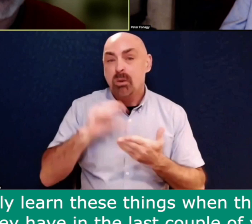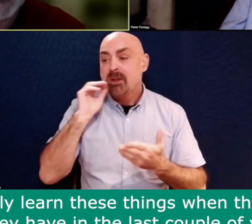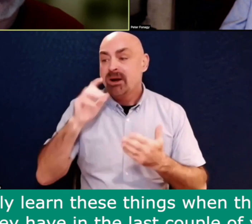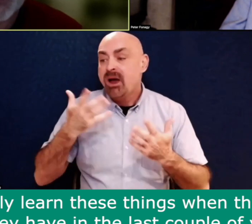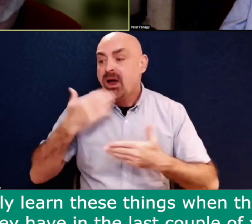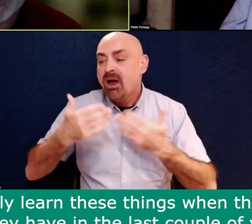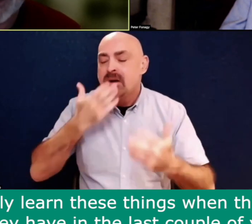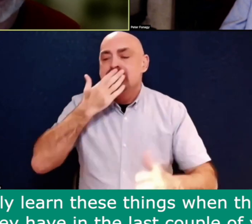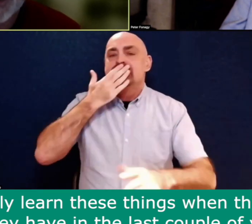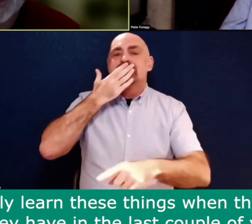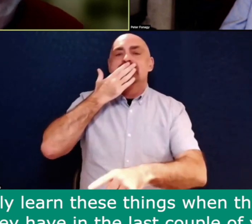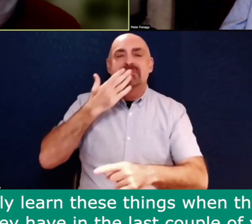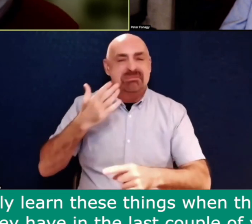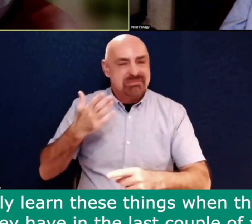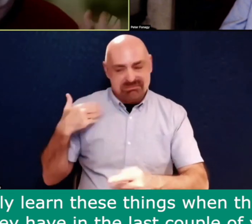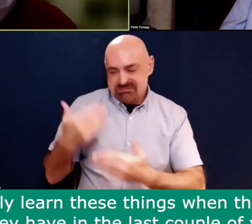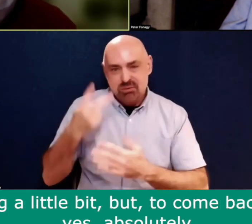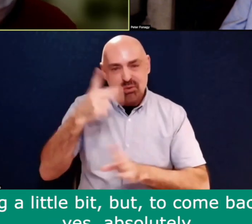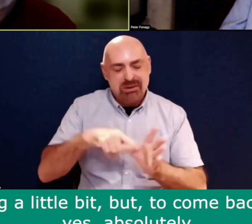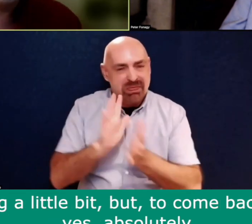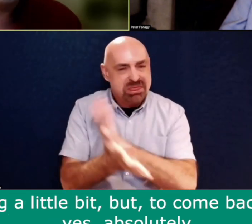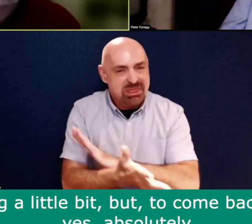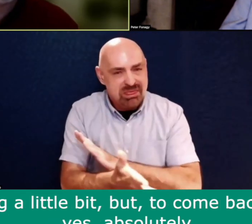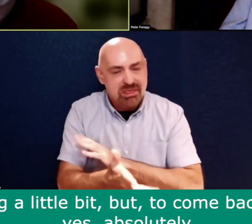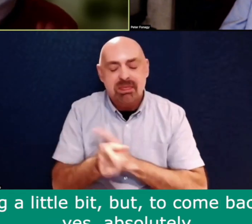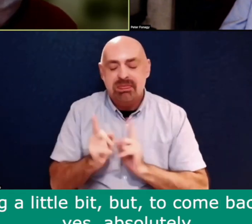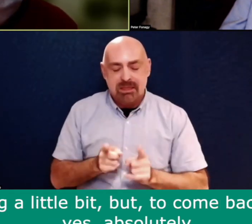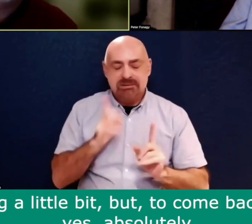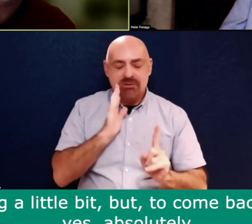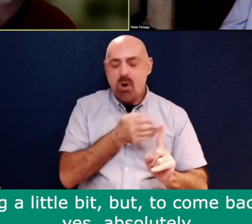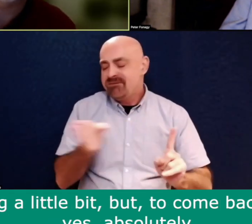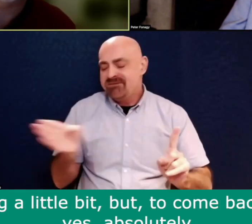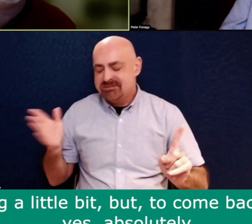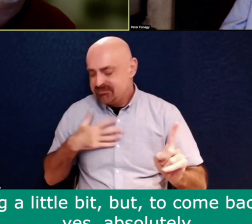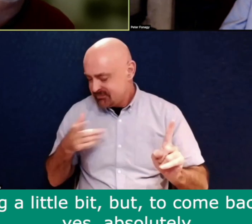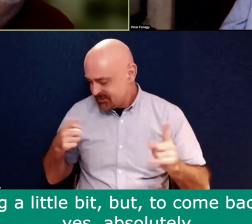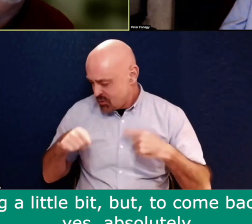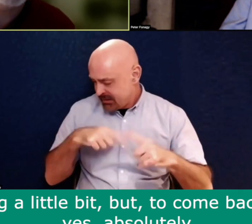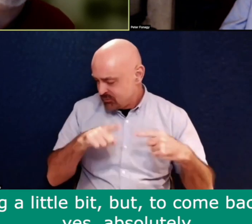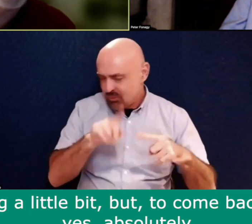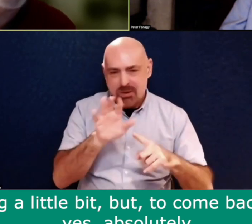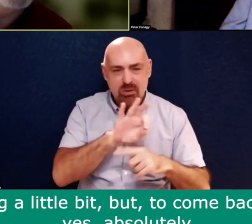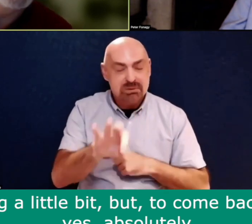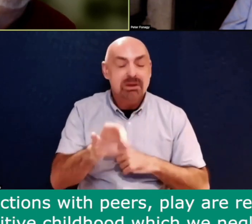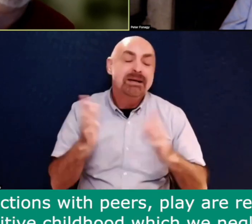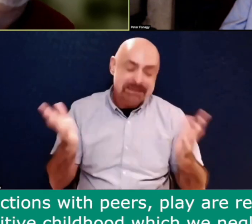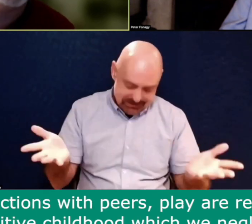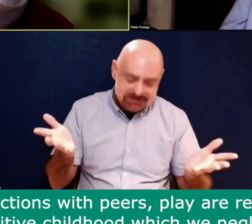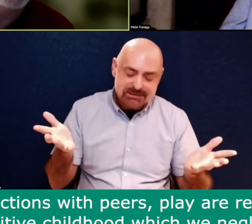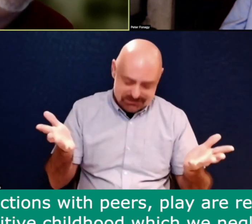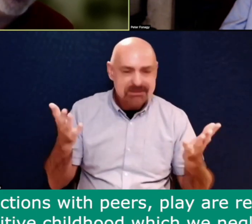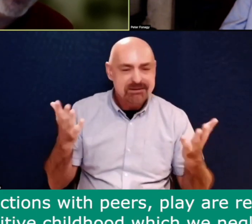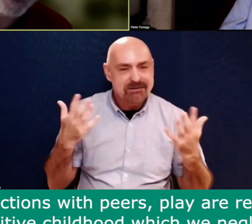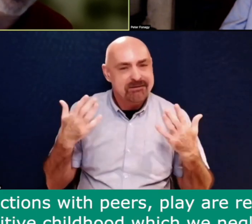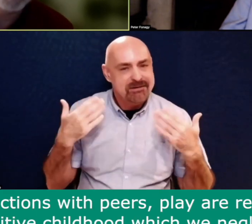they have in the last couple of years. But I'm digressing a little bit, but to come back to the question, yes, absolutely. Physical